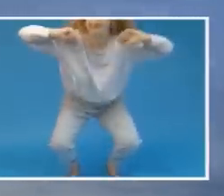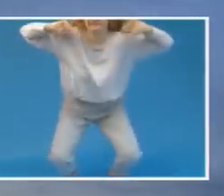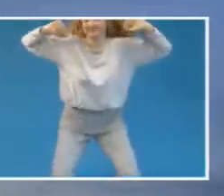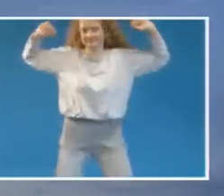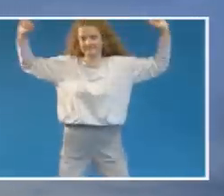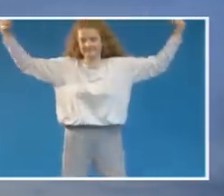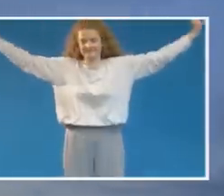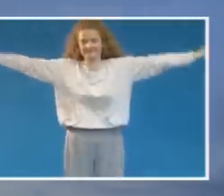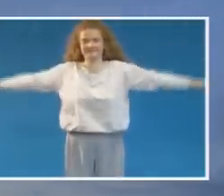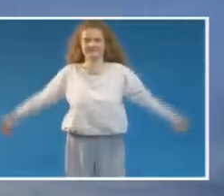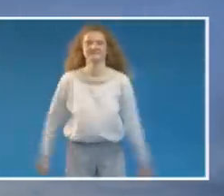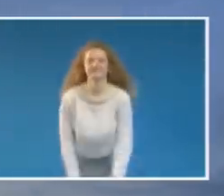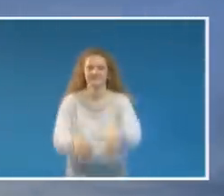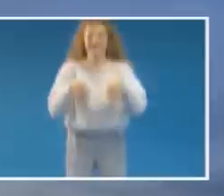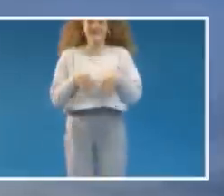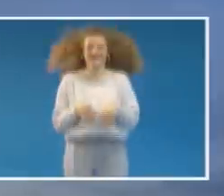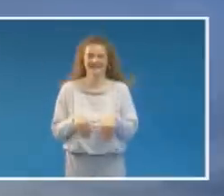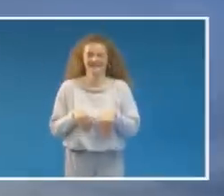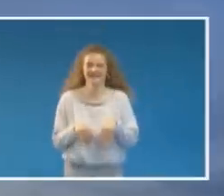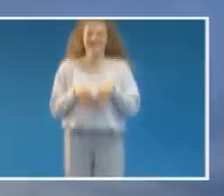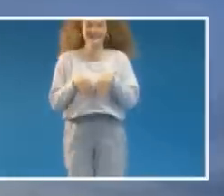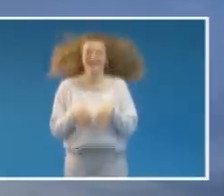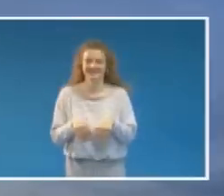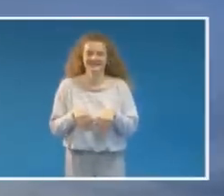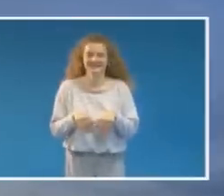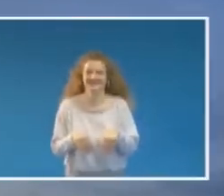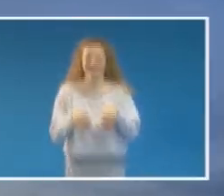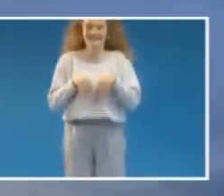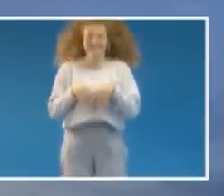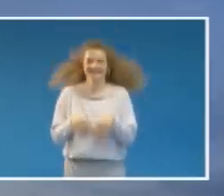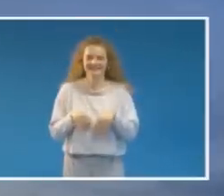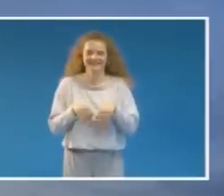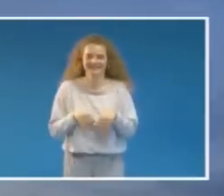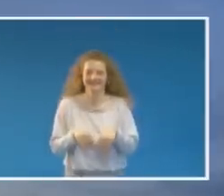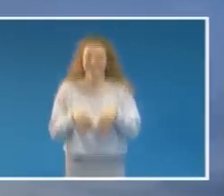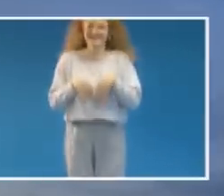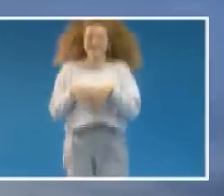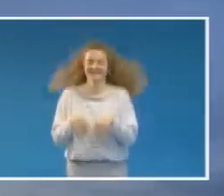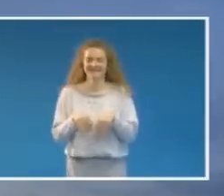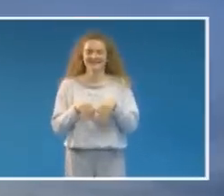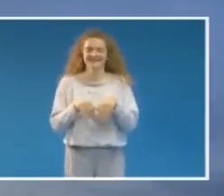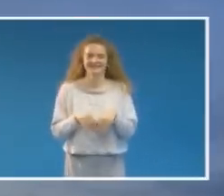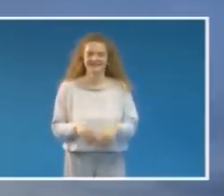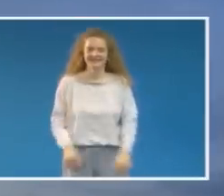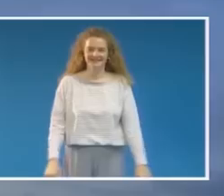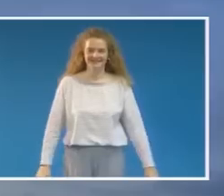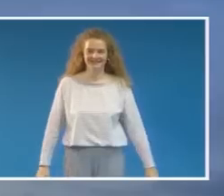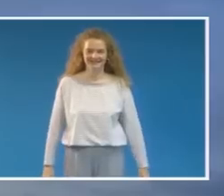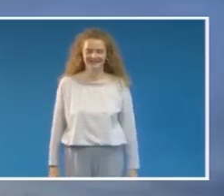Wake up soon. Hop, little Barney, hop, hop, hop. bunny hop, hop,